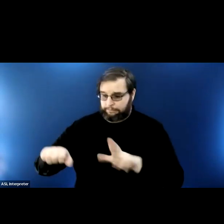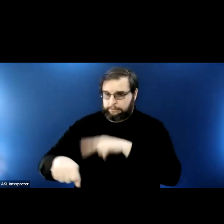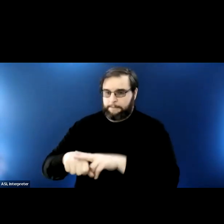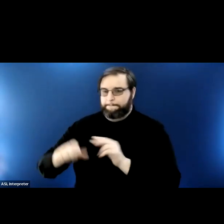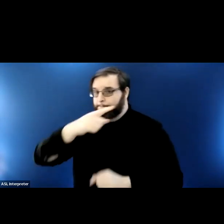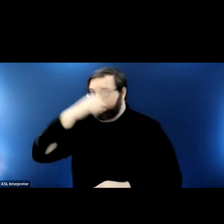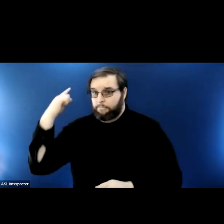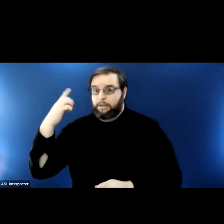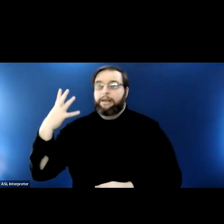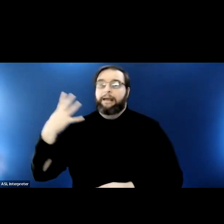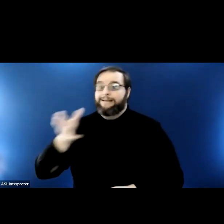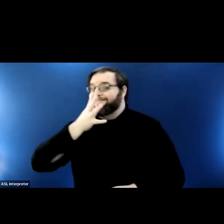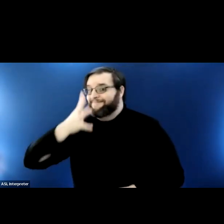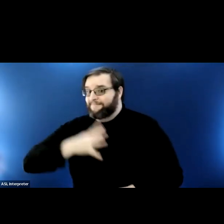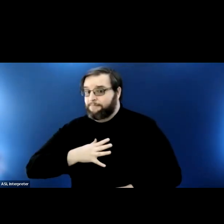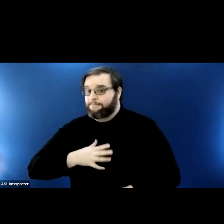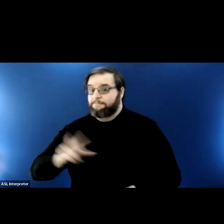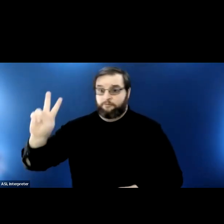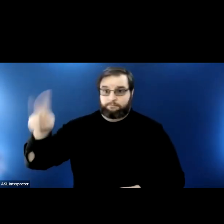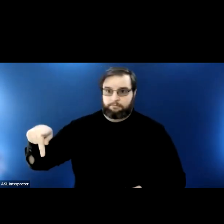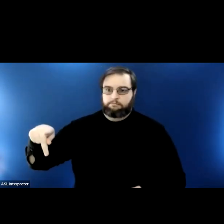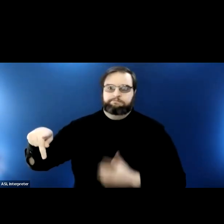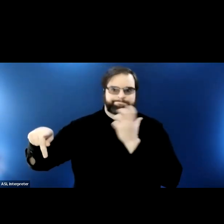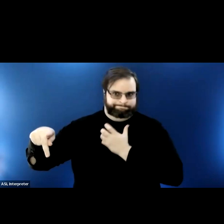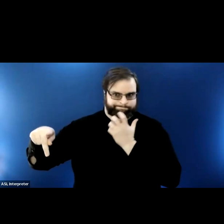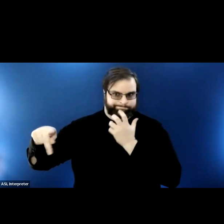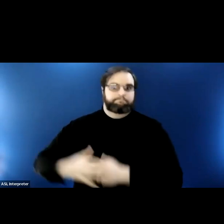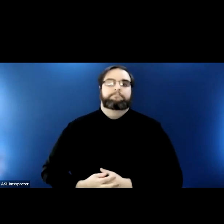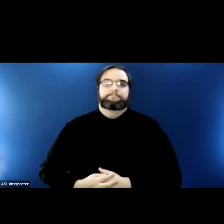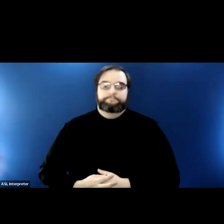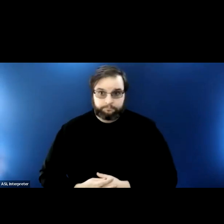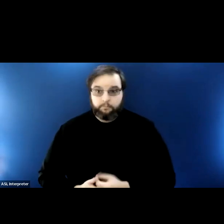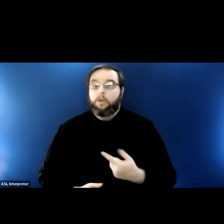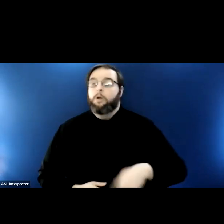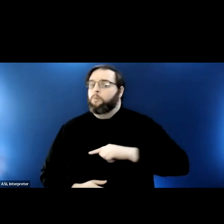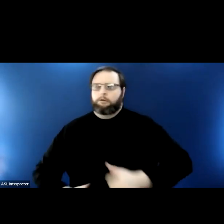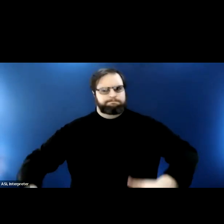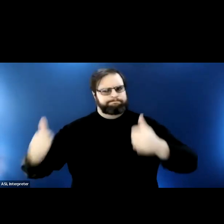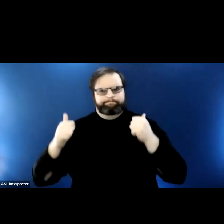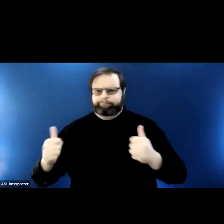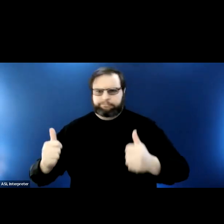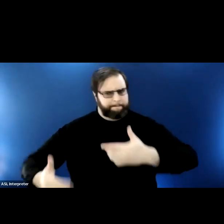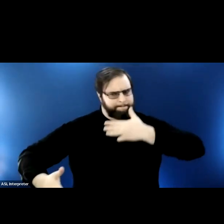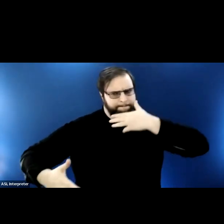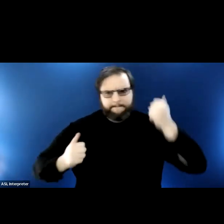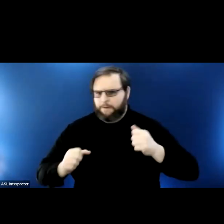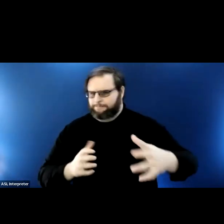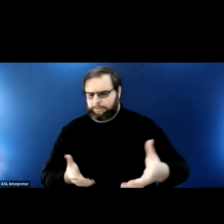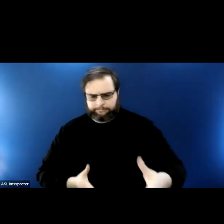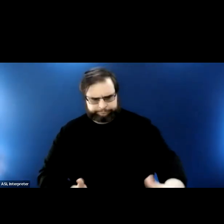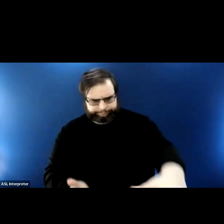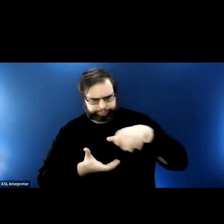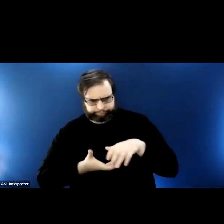Black and female vice presidents. Without a doubt, we are the greatest return on our